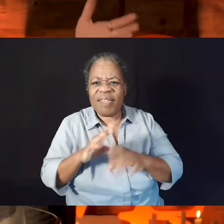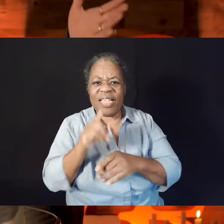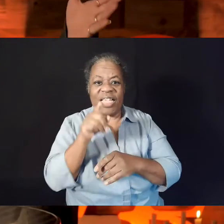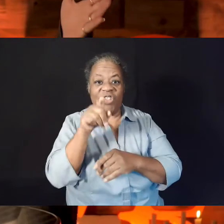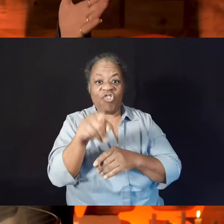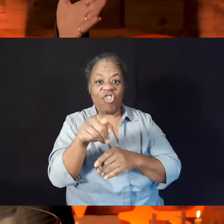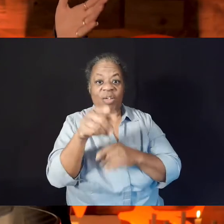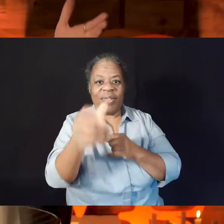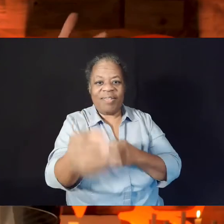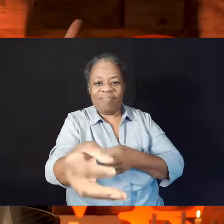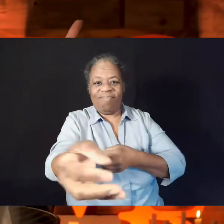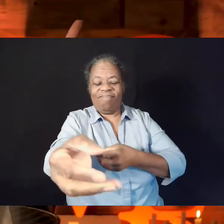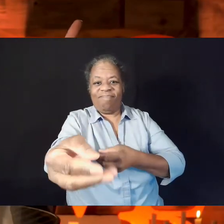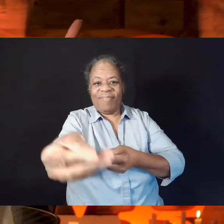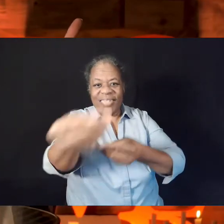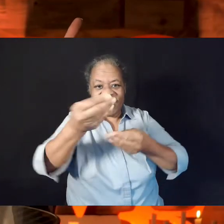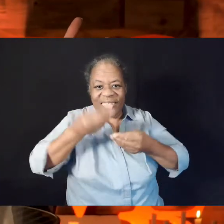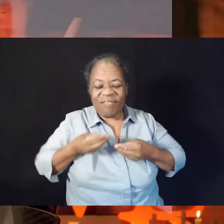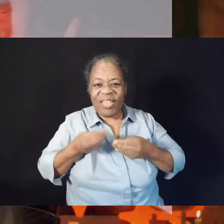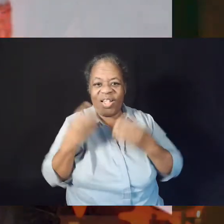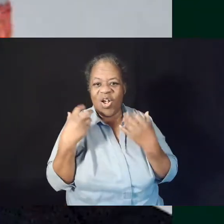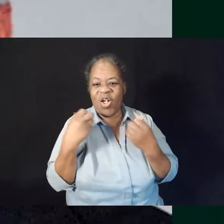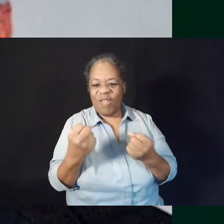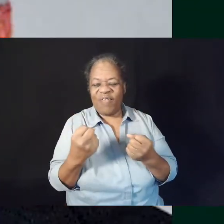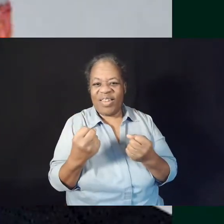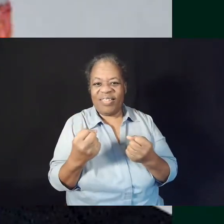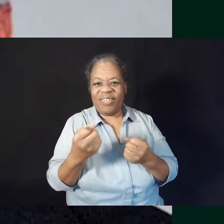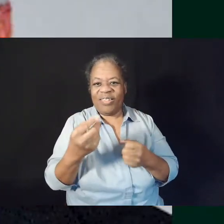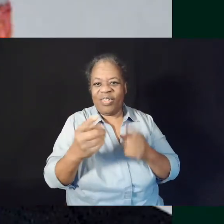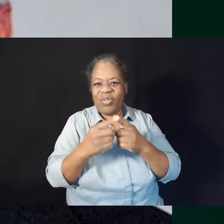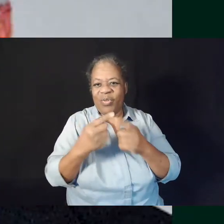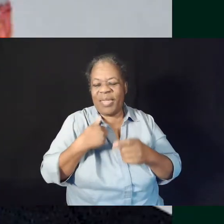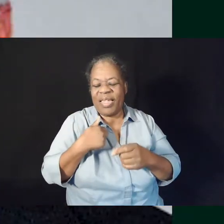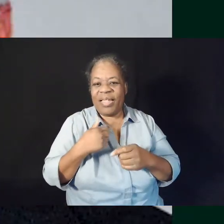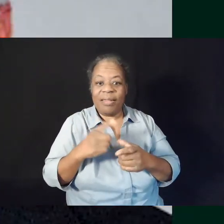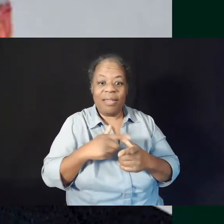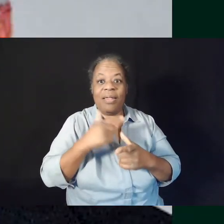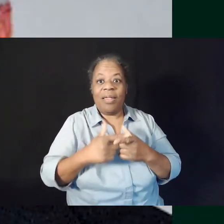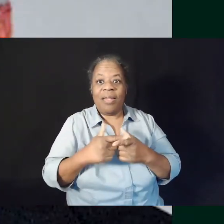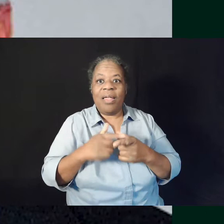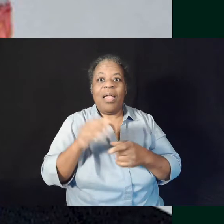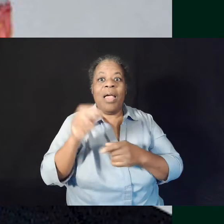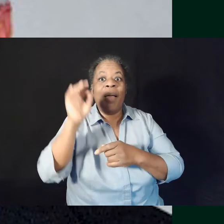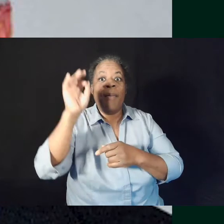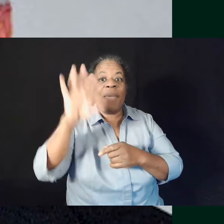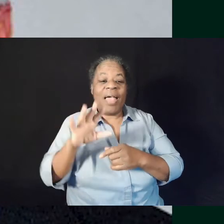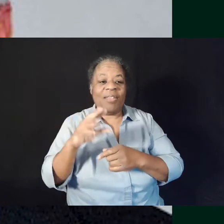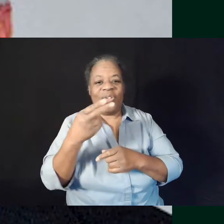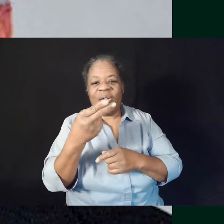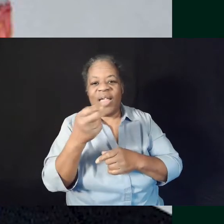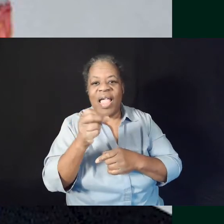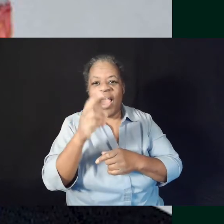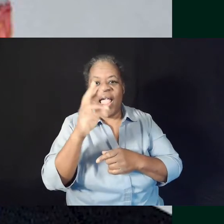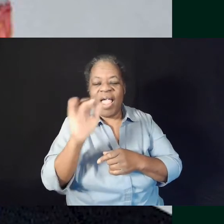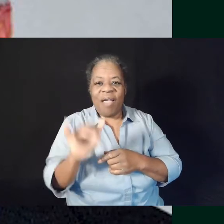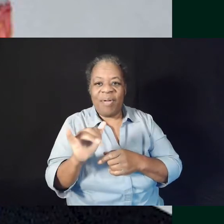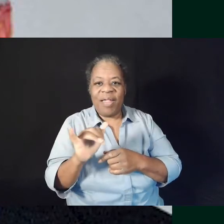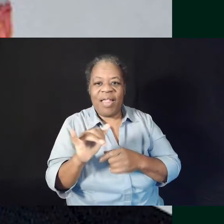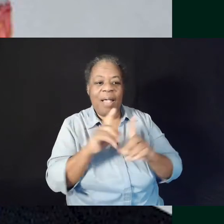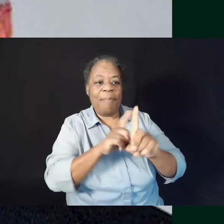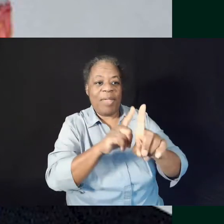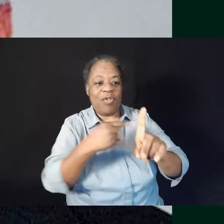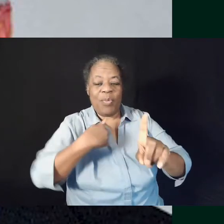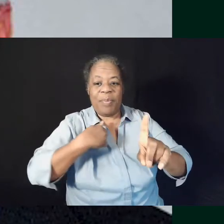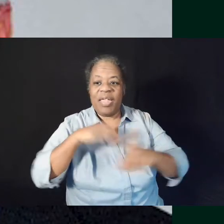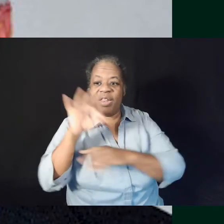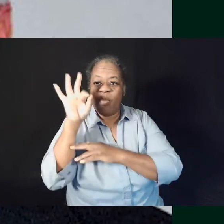her confidence in me. And then the senior pastor, Harry, mentored me in preaching, studying texts